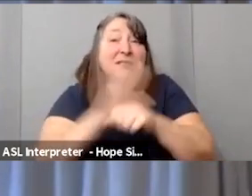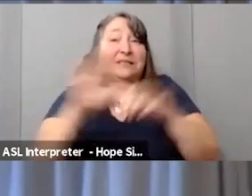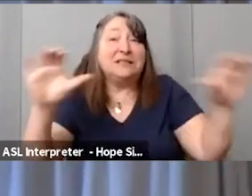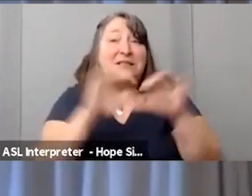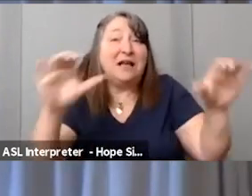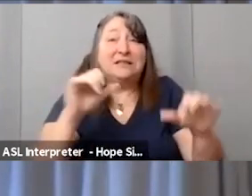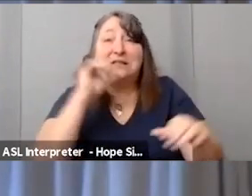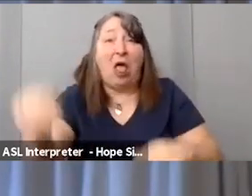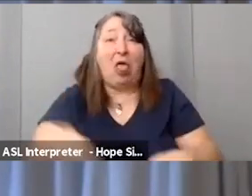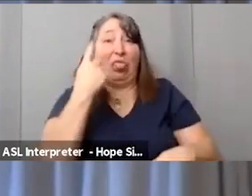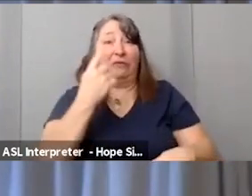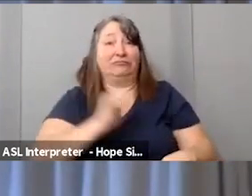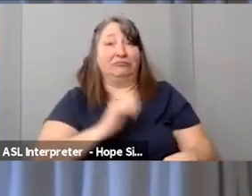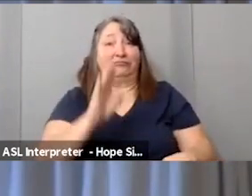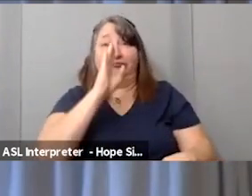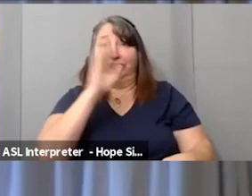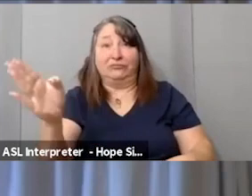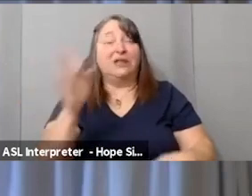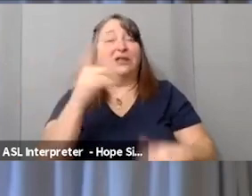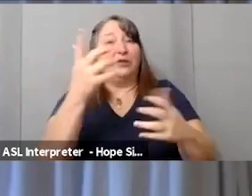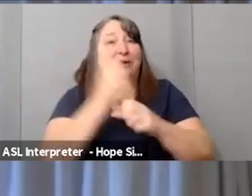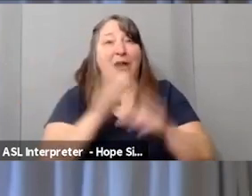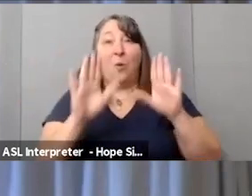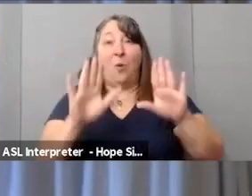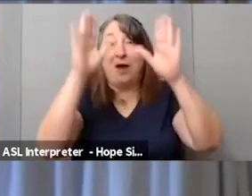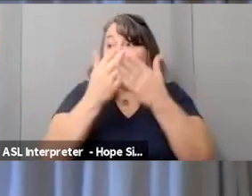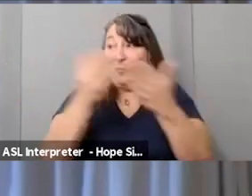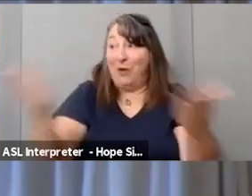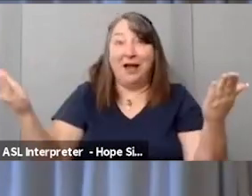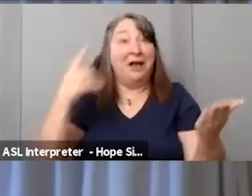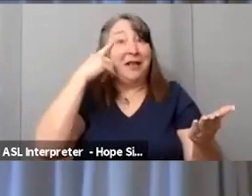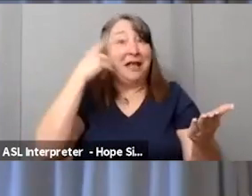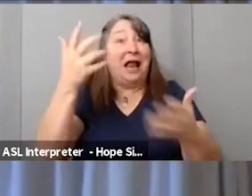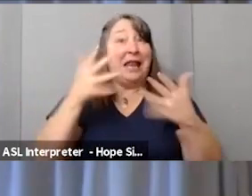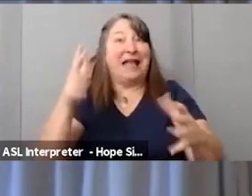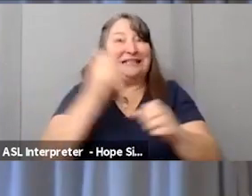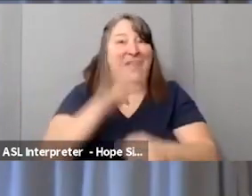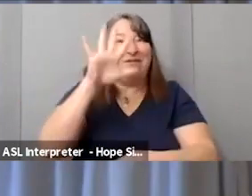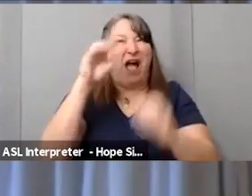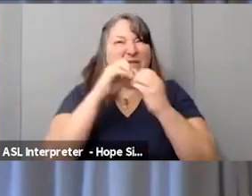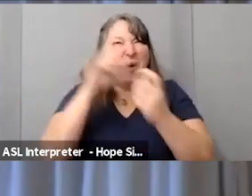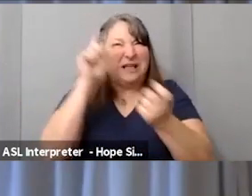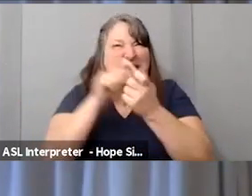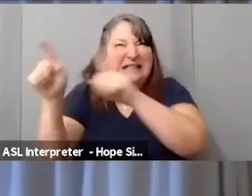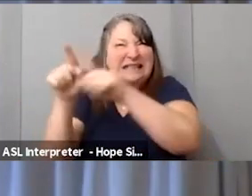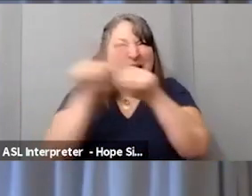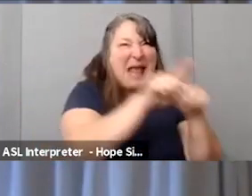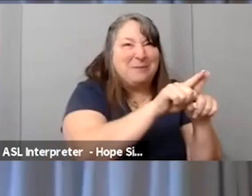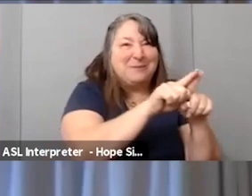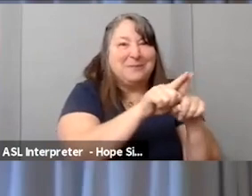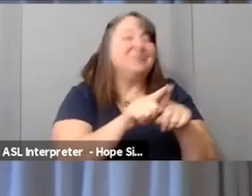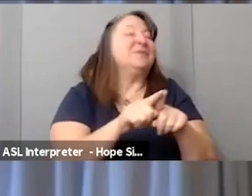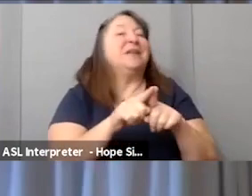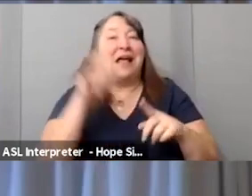you get something, a wonderful product, and you think, well, let's get 5 more of those exact ones. And you like that